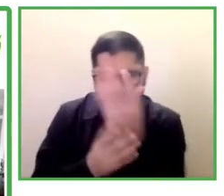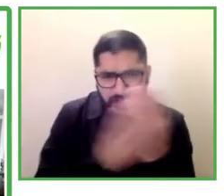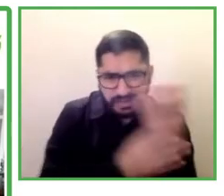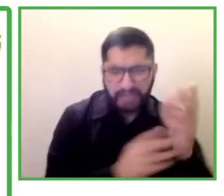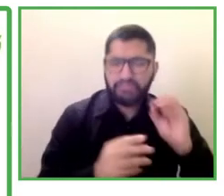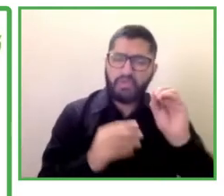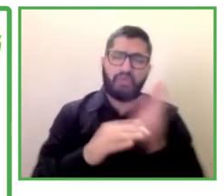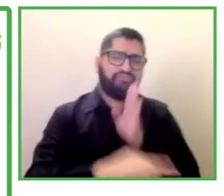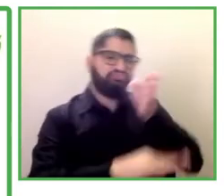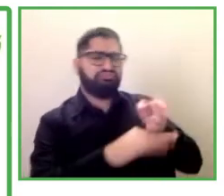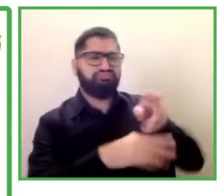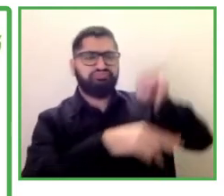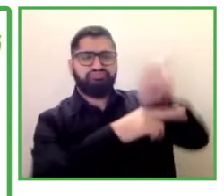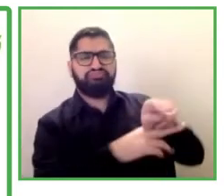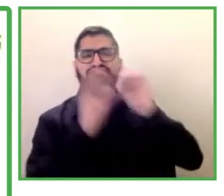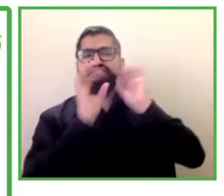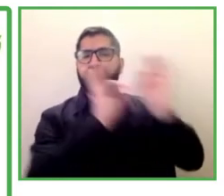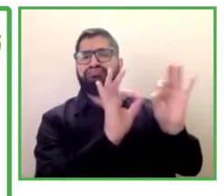cleaning.